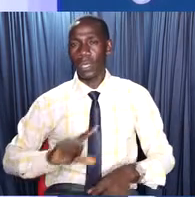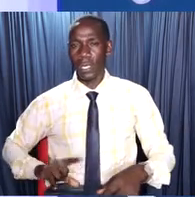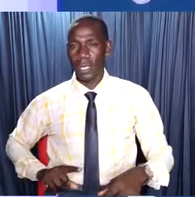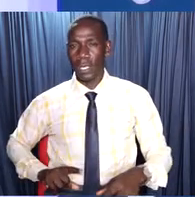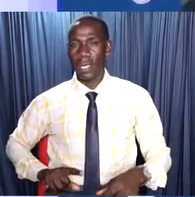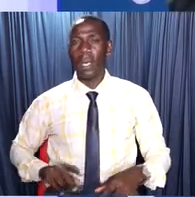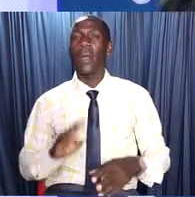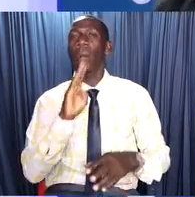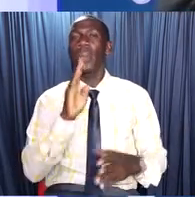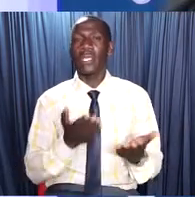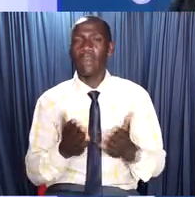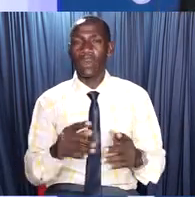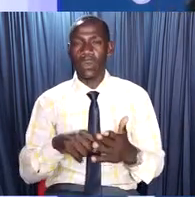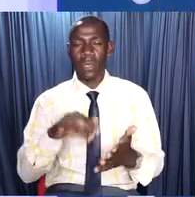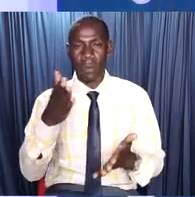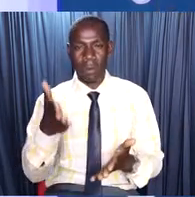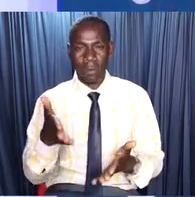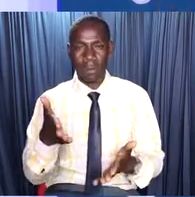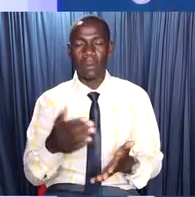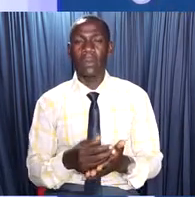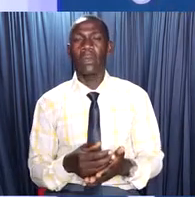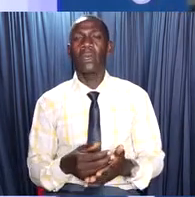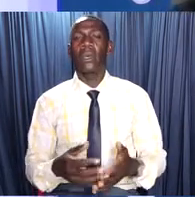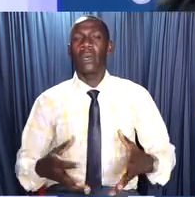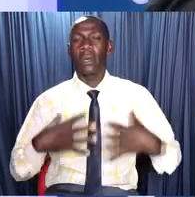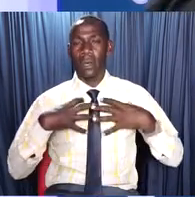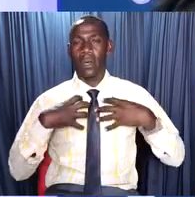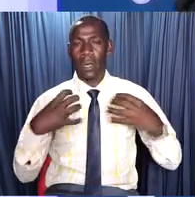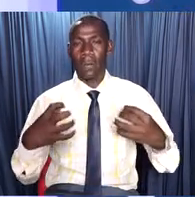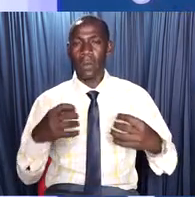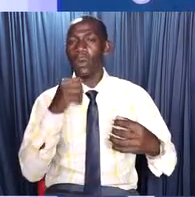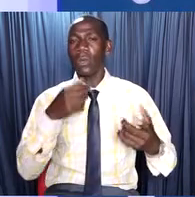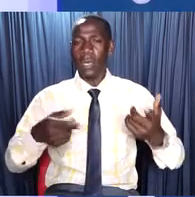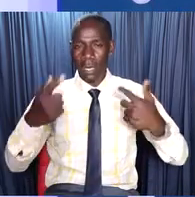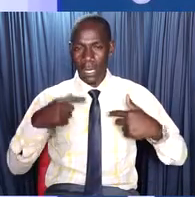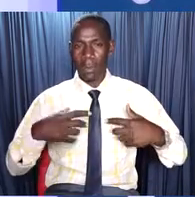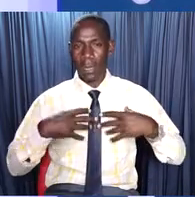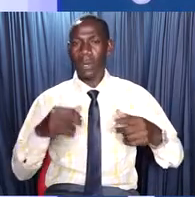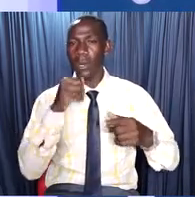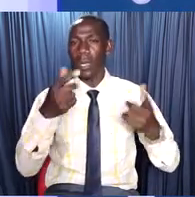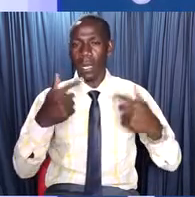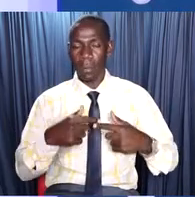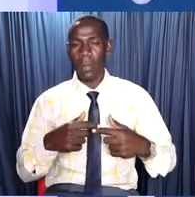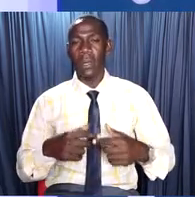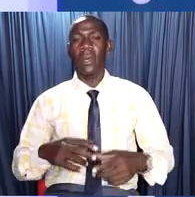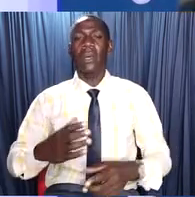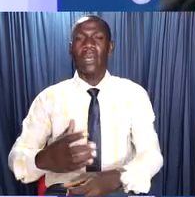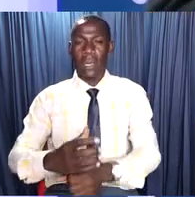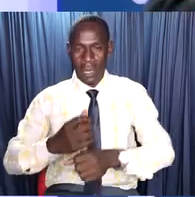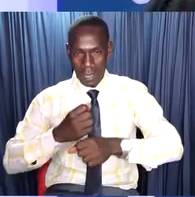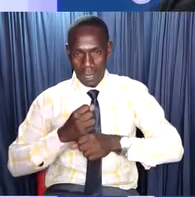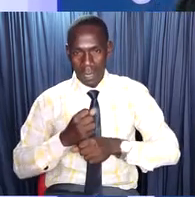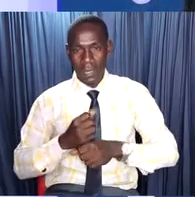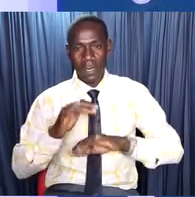God. Uwe mtumwa kwa hilo tu. Be a servant in that alone. Uzima umekuja, uzima haujaja. The health has come or not. Wewe shika neno